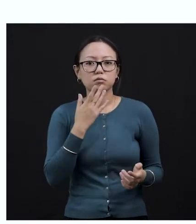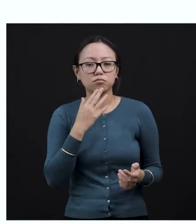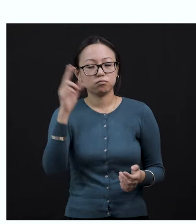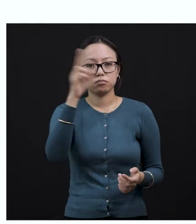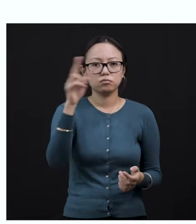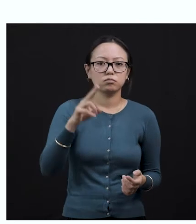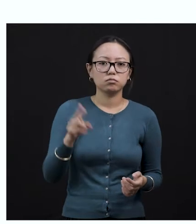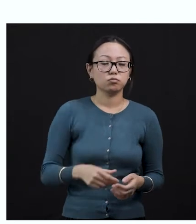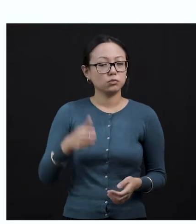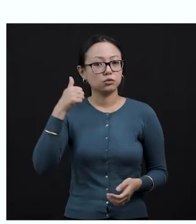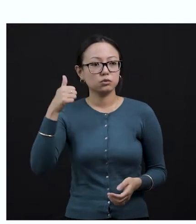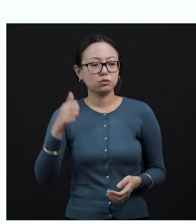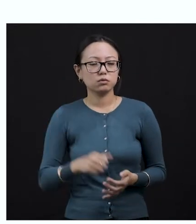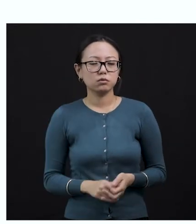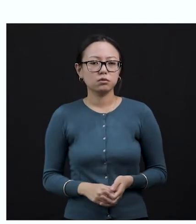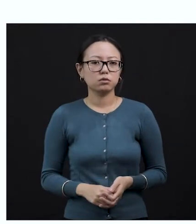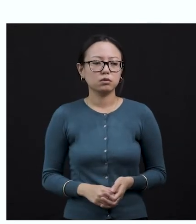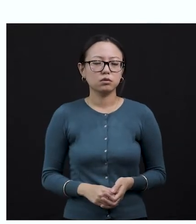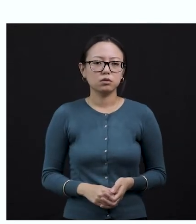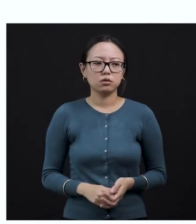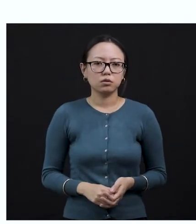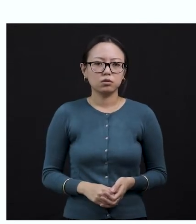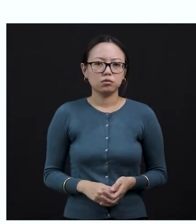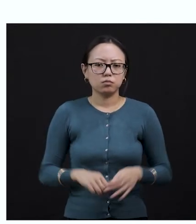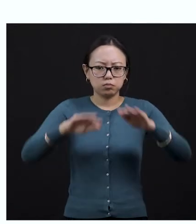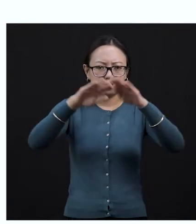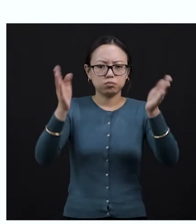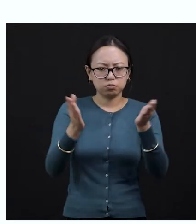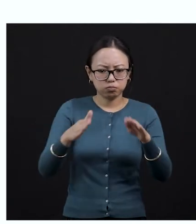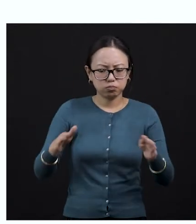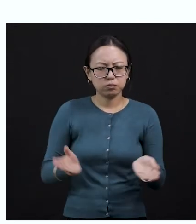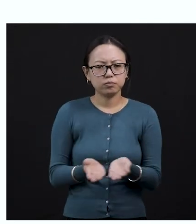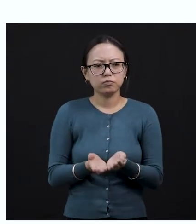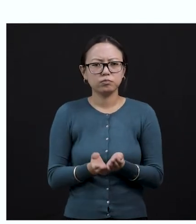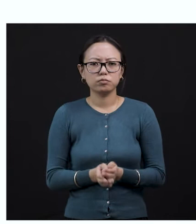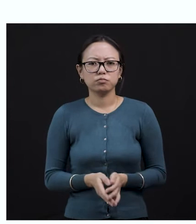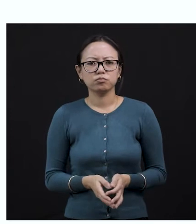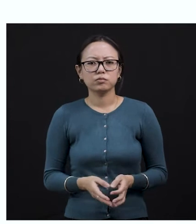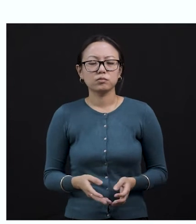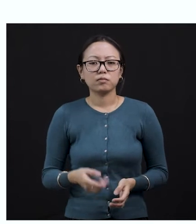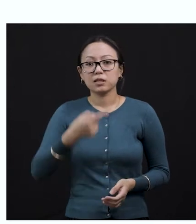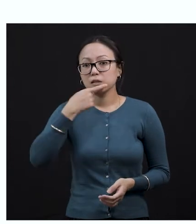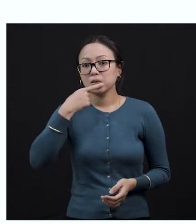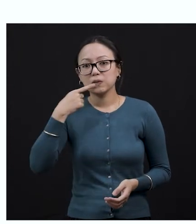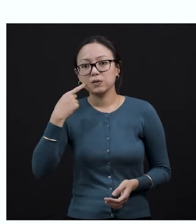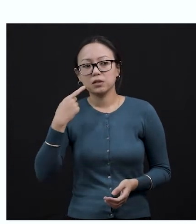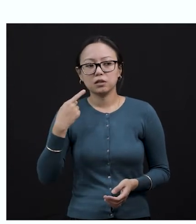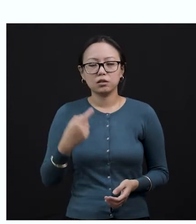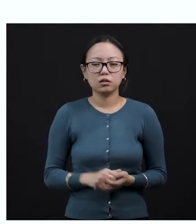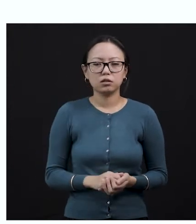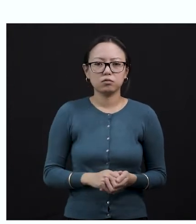and during their times they also started designing the pots. So red color pots were also